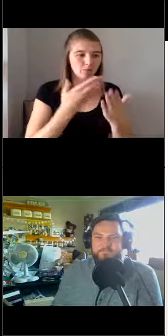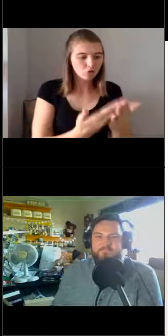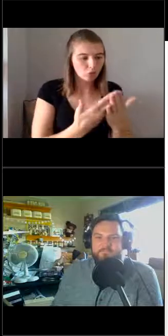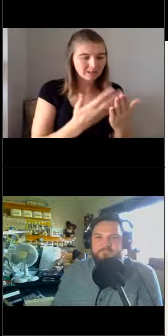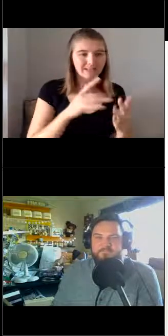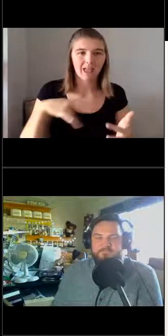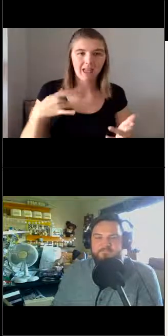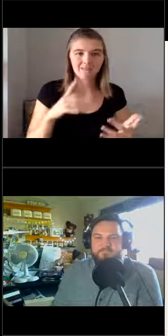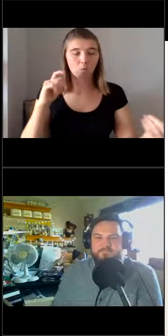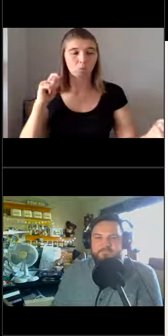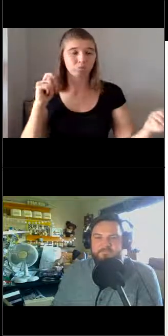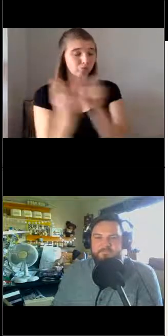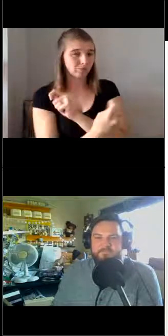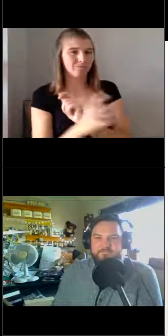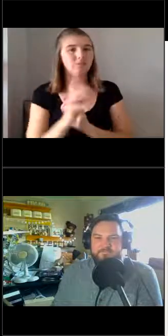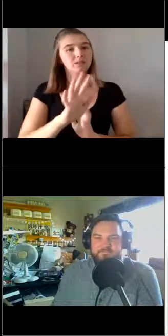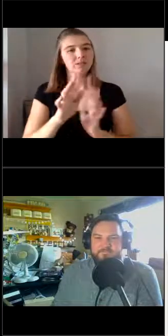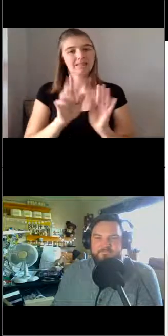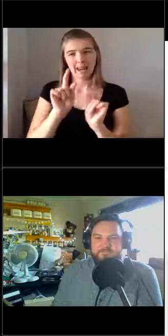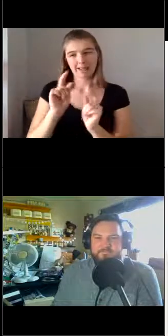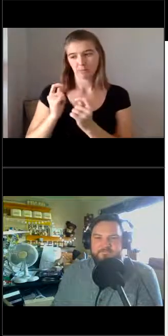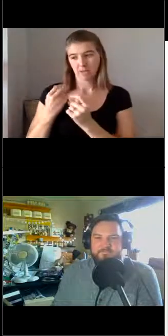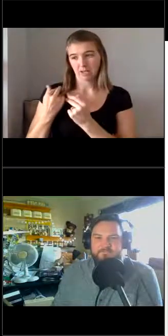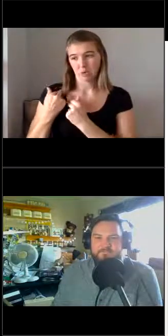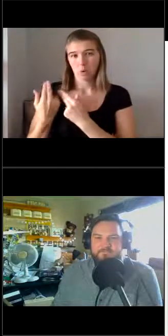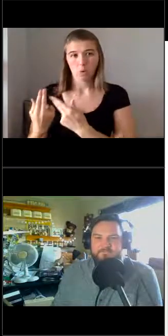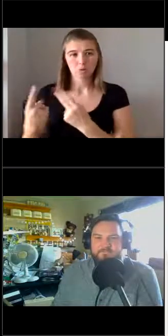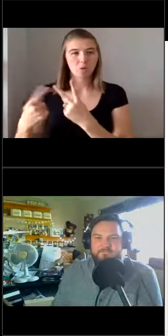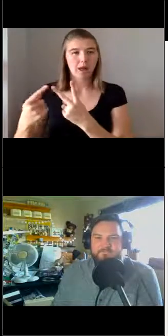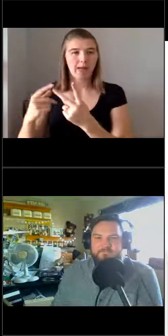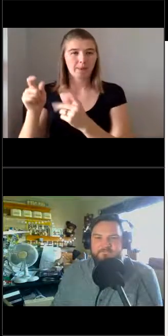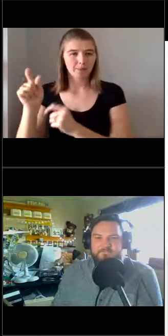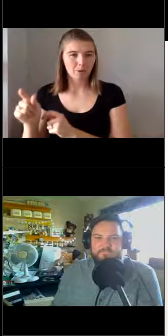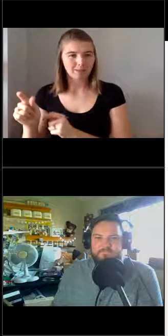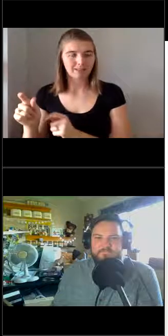all worked out really well. And I stepped down as an associate